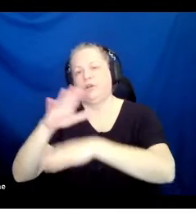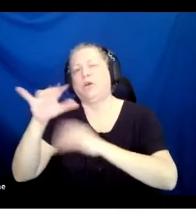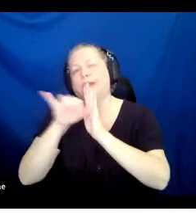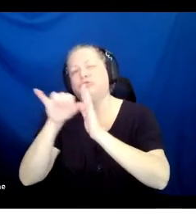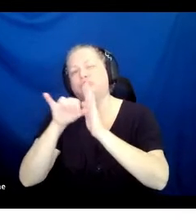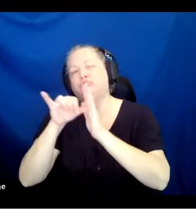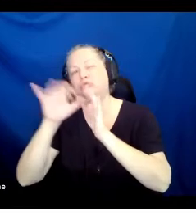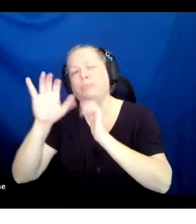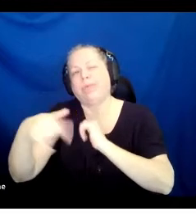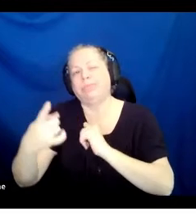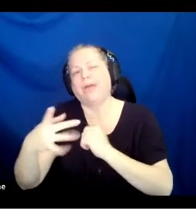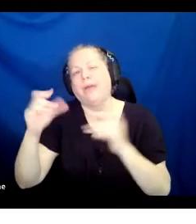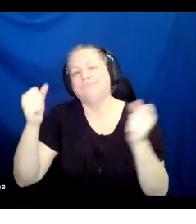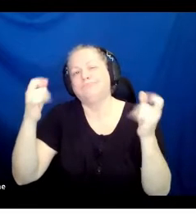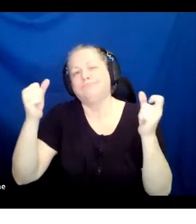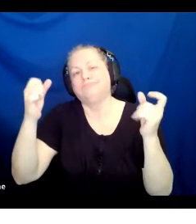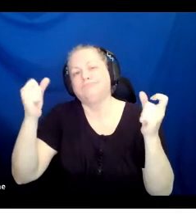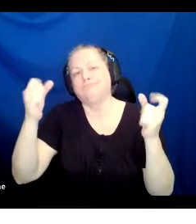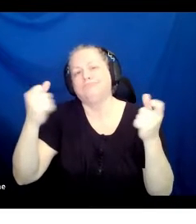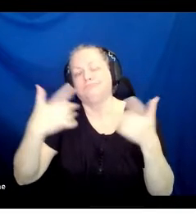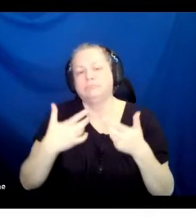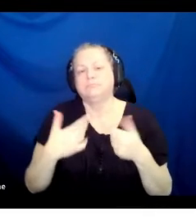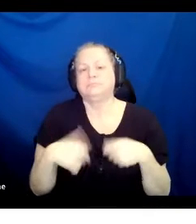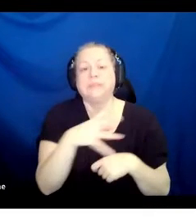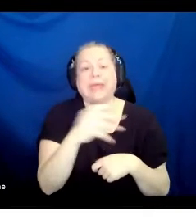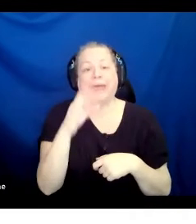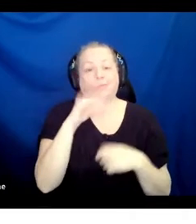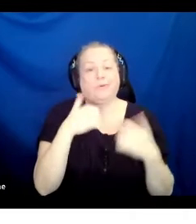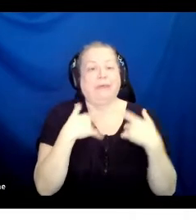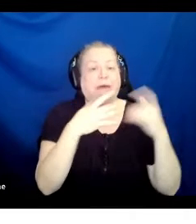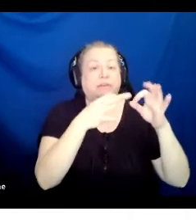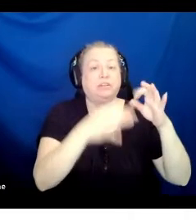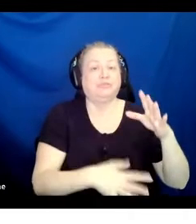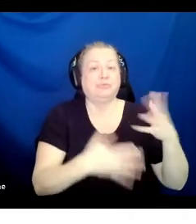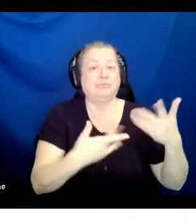ASL translation during webinars.